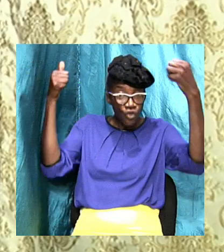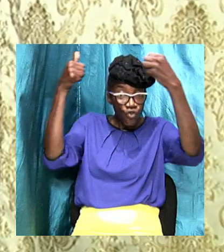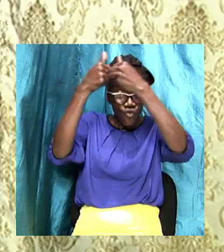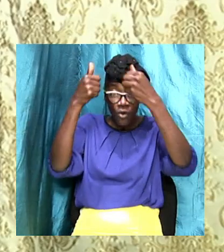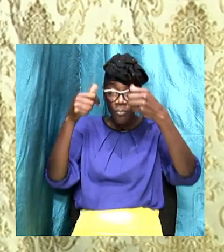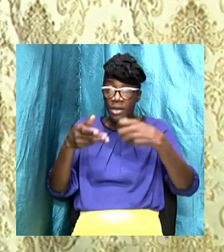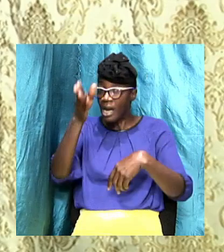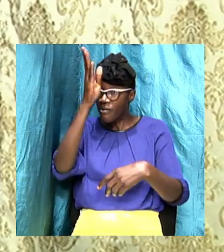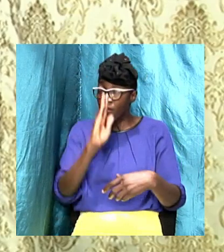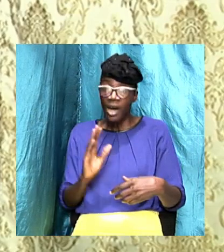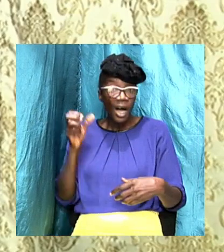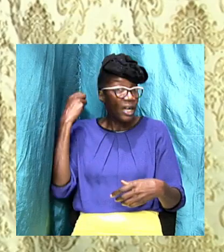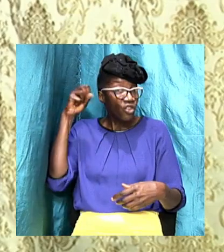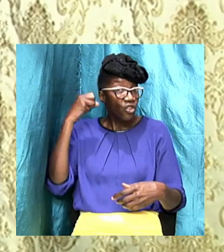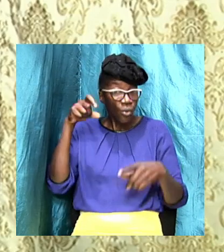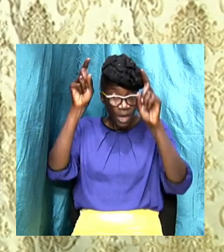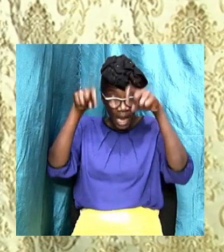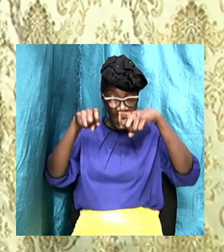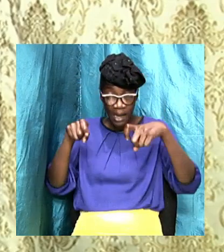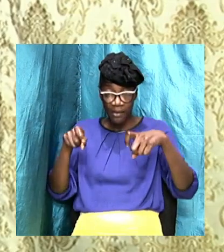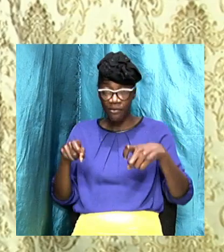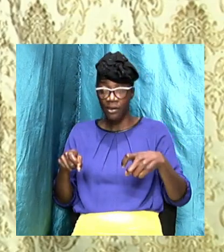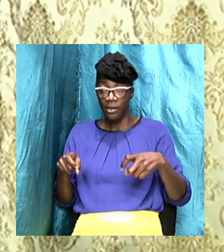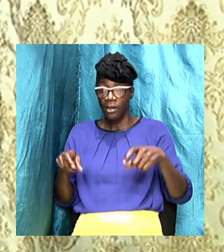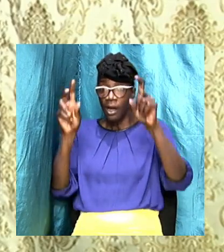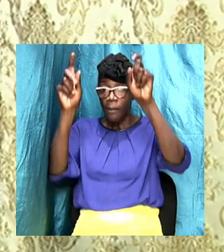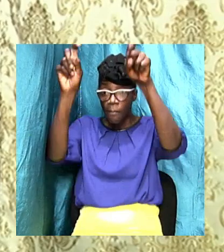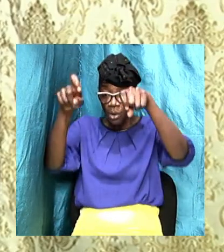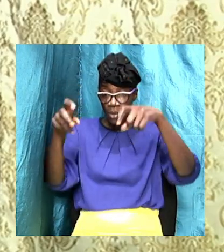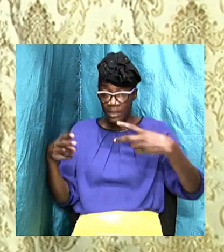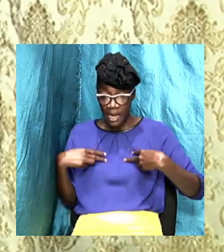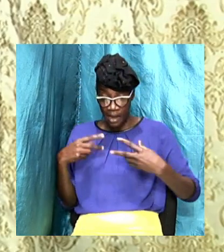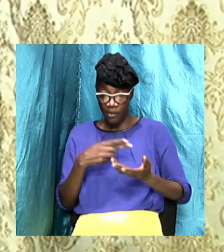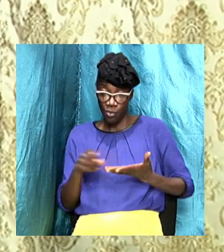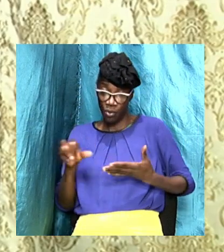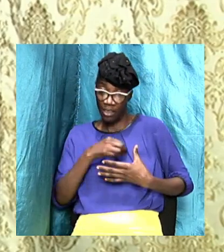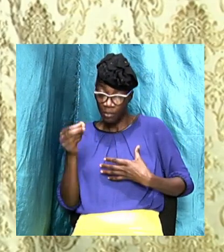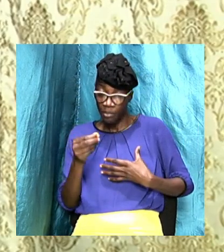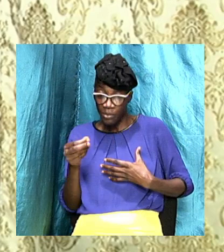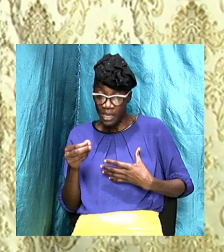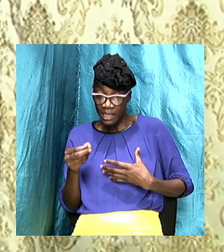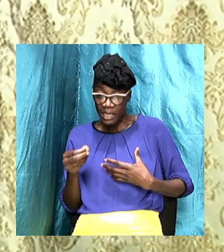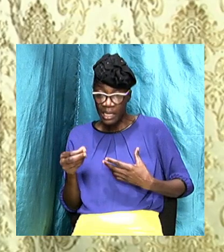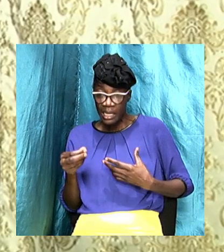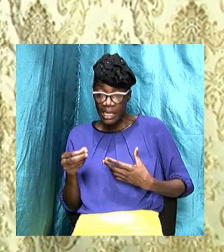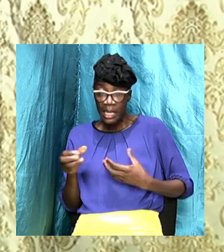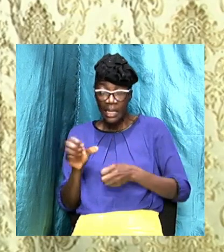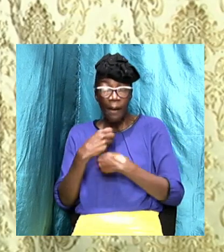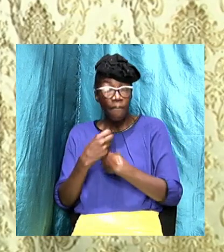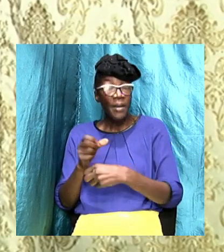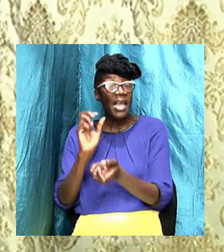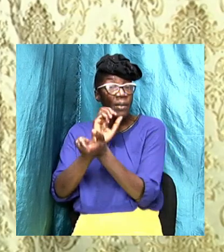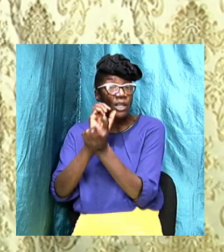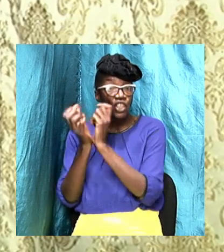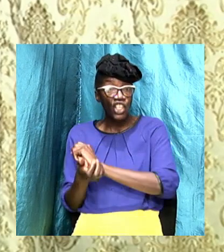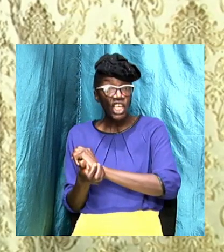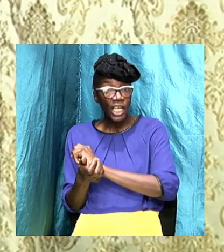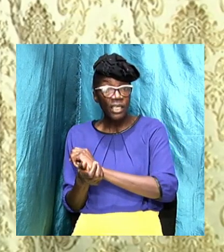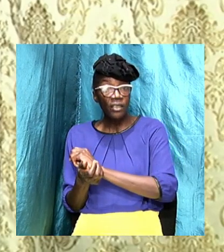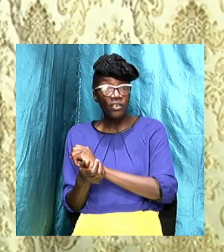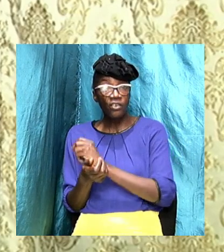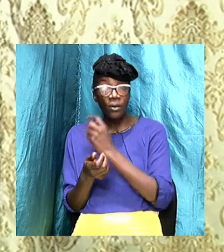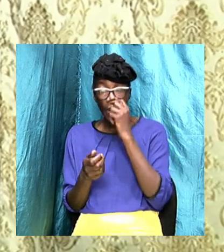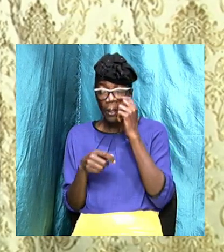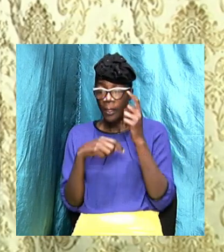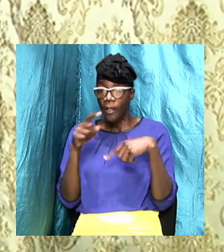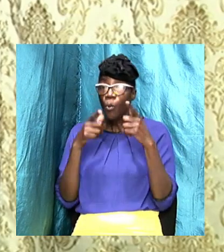You must have the Holy Spirit, because it is the Holy Spirit that is going to cause that change. That change. Amen. And